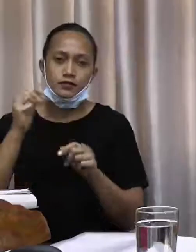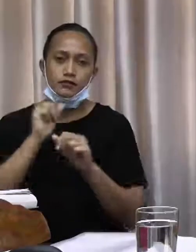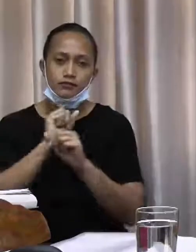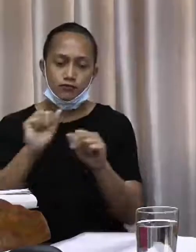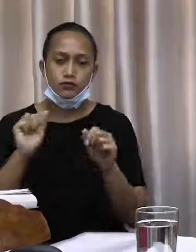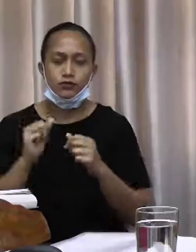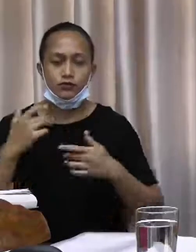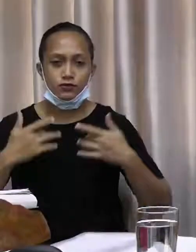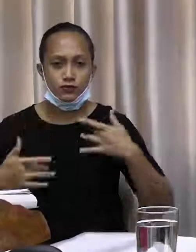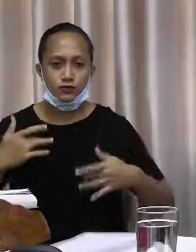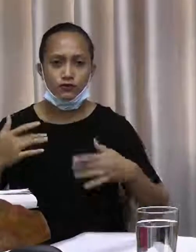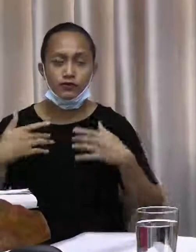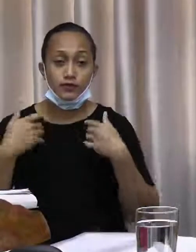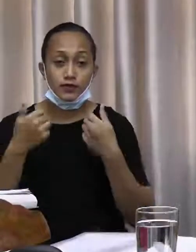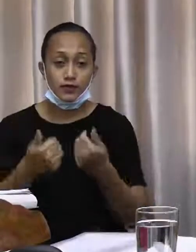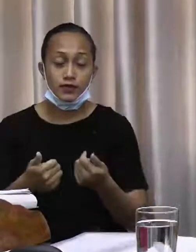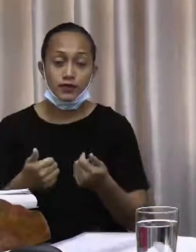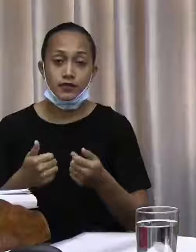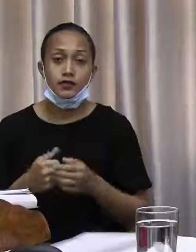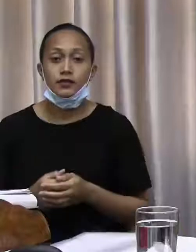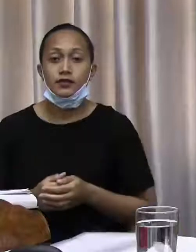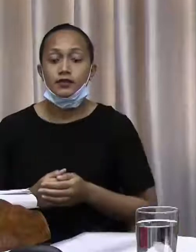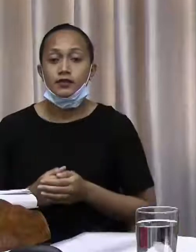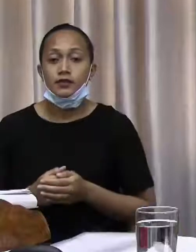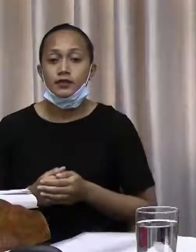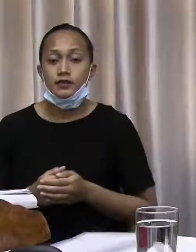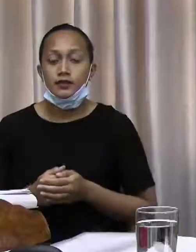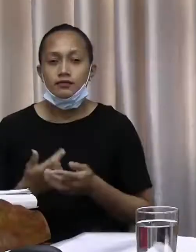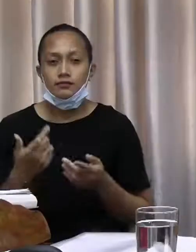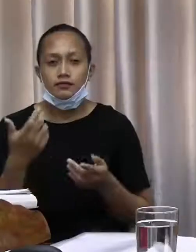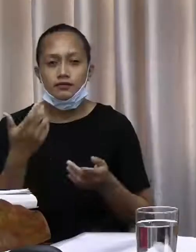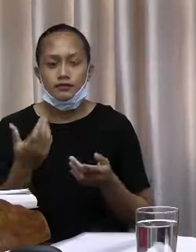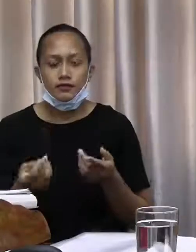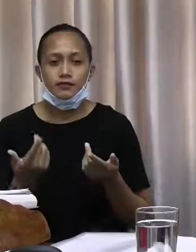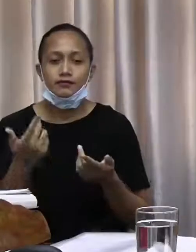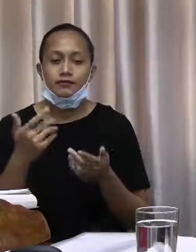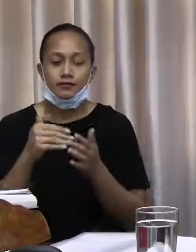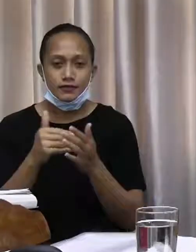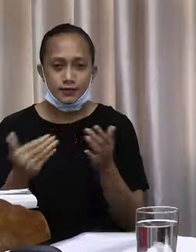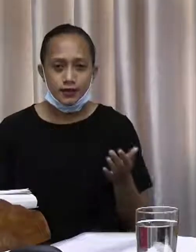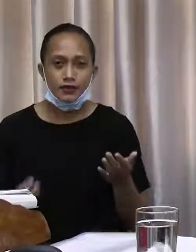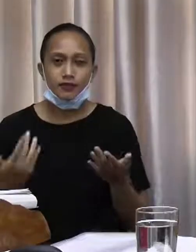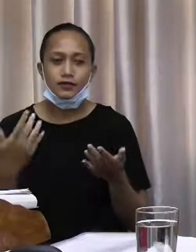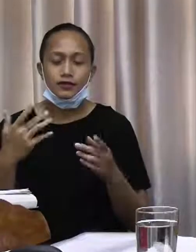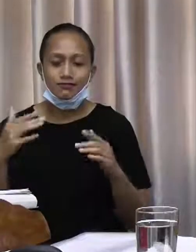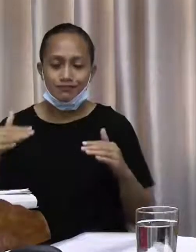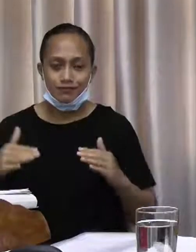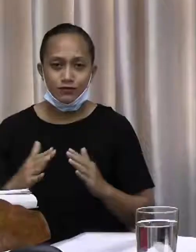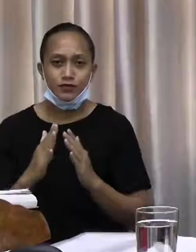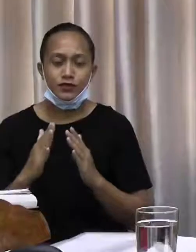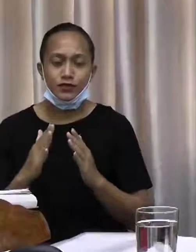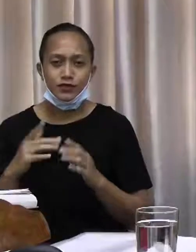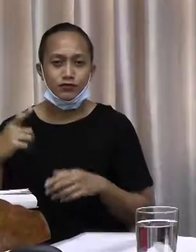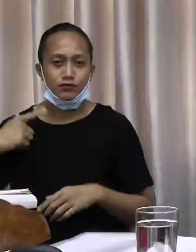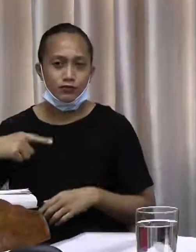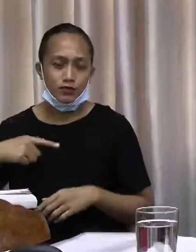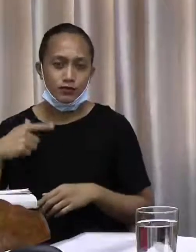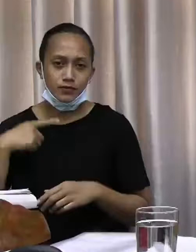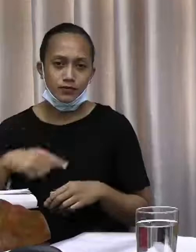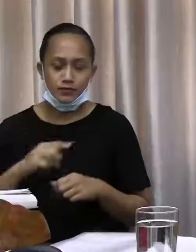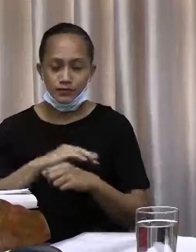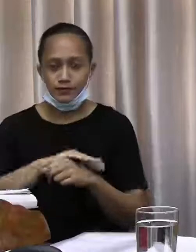tau soifua la ulelei. Eui ina o tatou feanga ipea malu itau ona ole